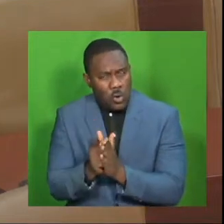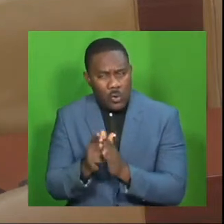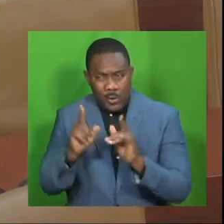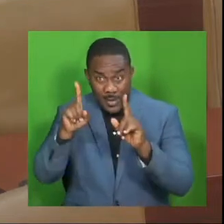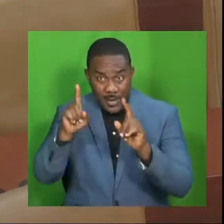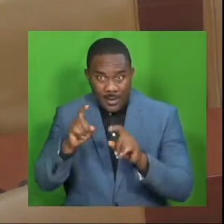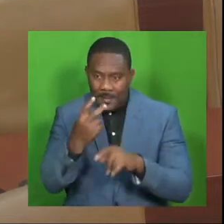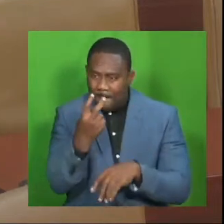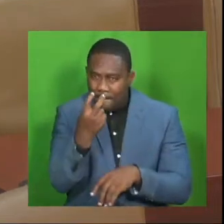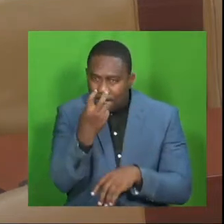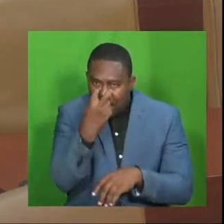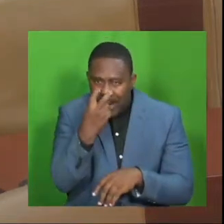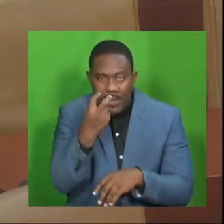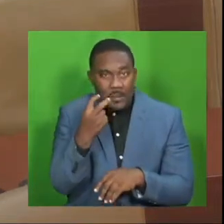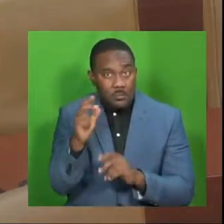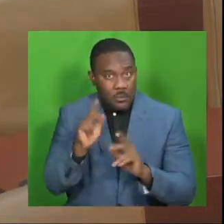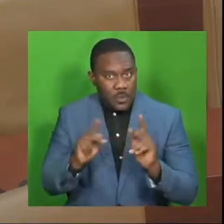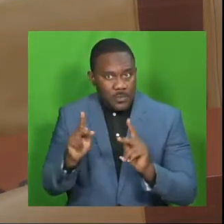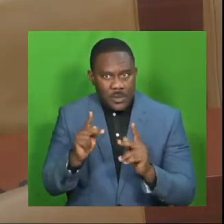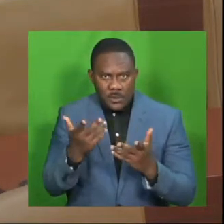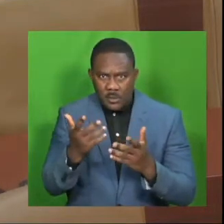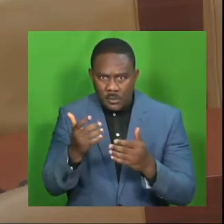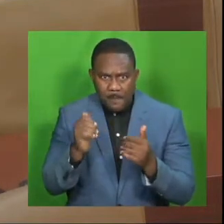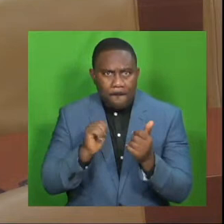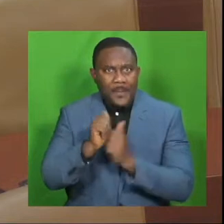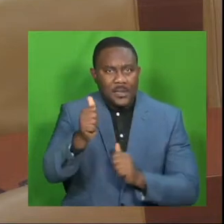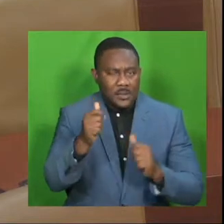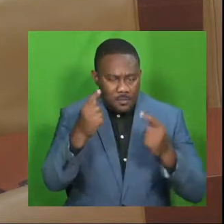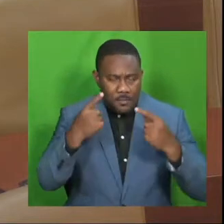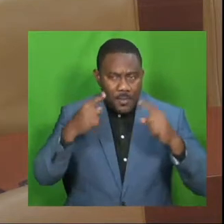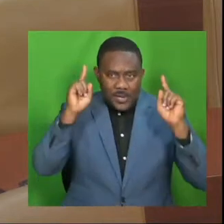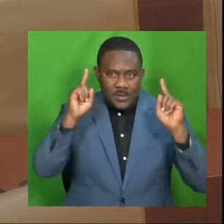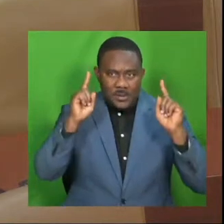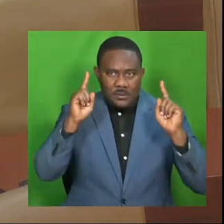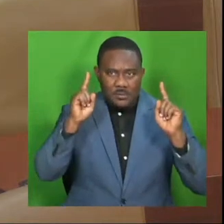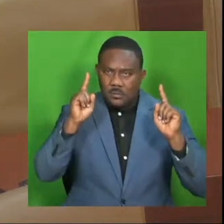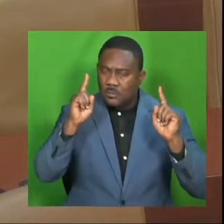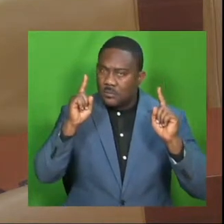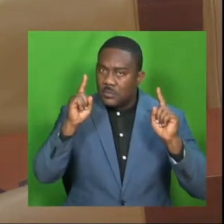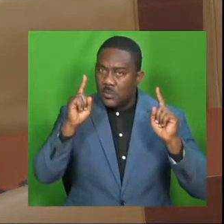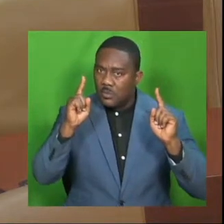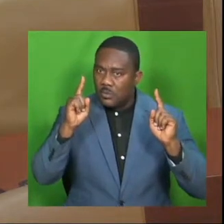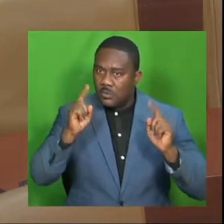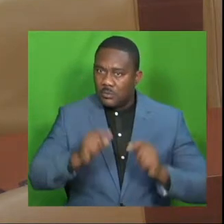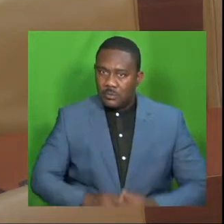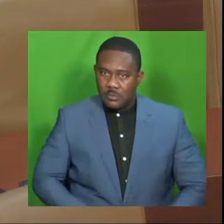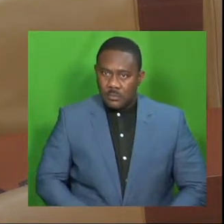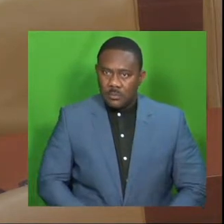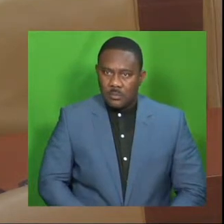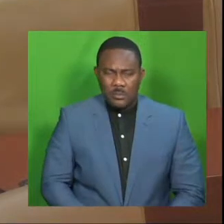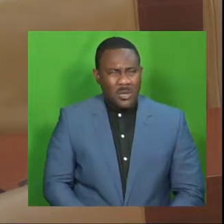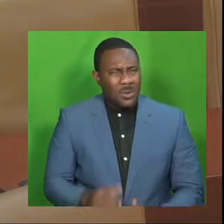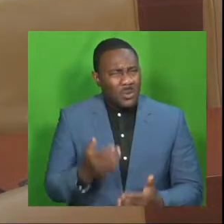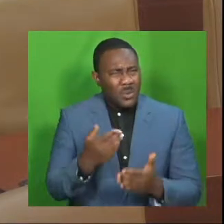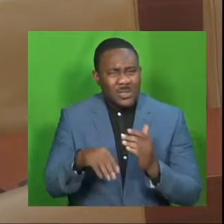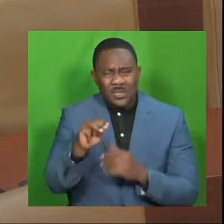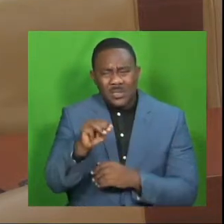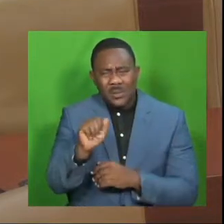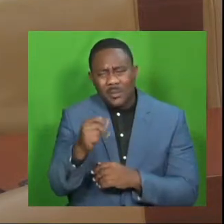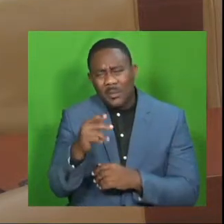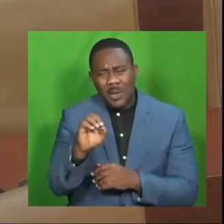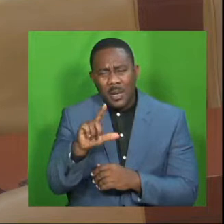impaired. They wrote the Makola exams and they passed. 1 touch. Honorable, what is Makola